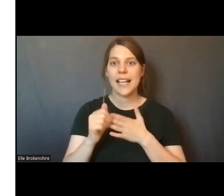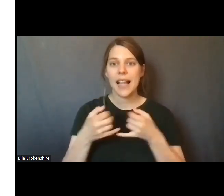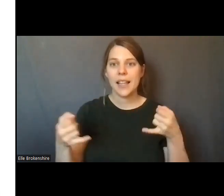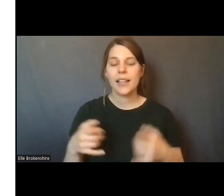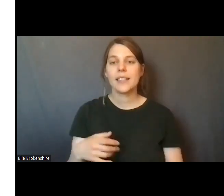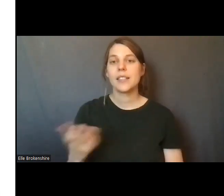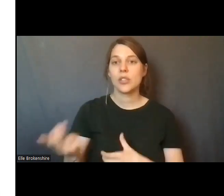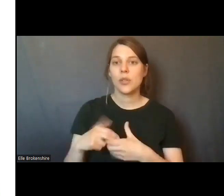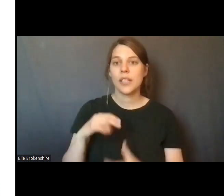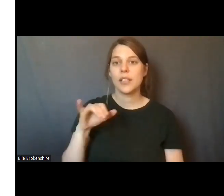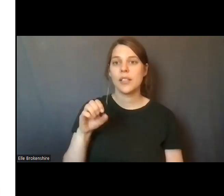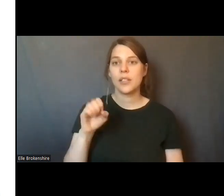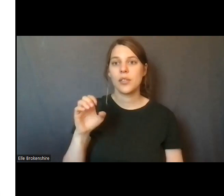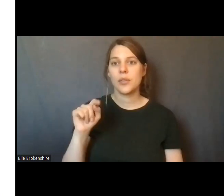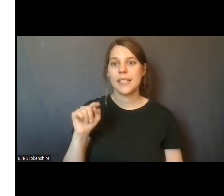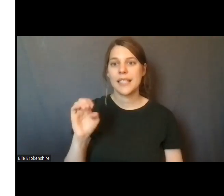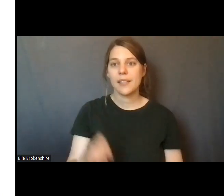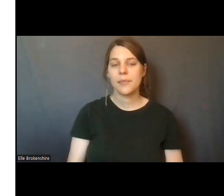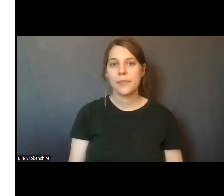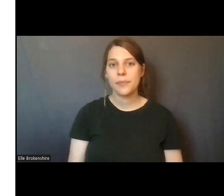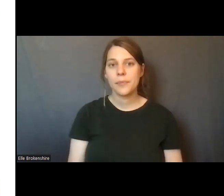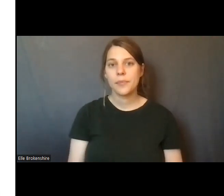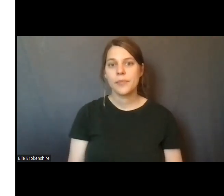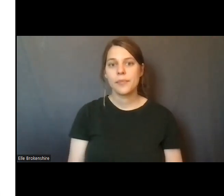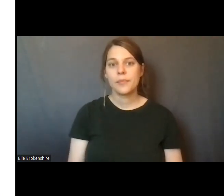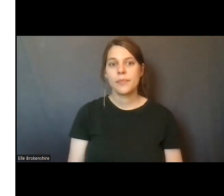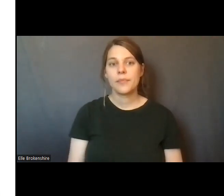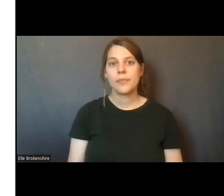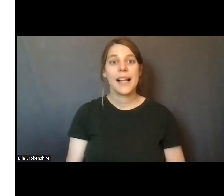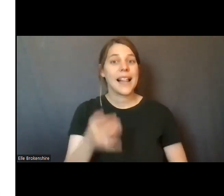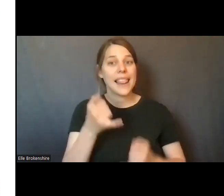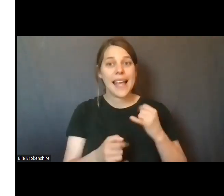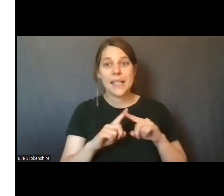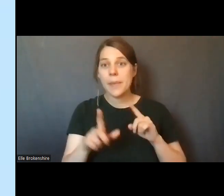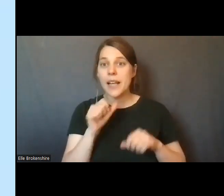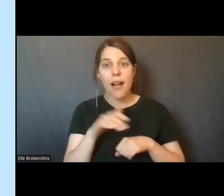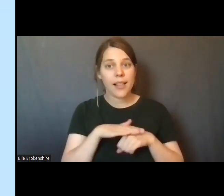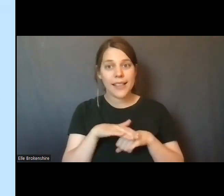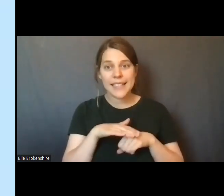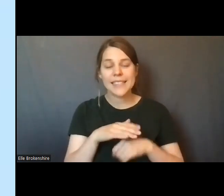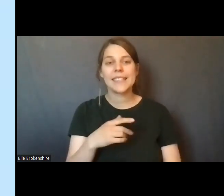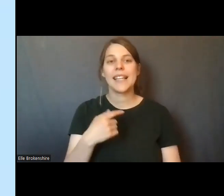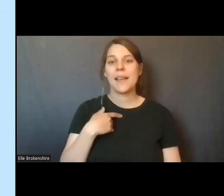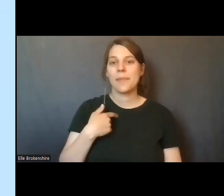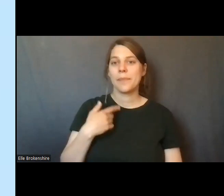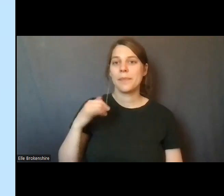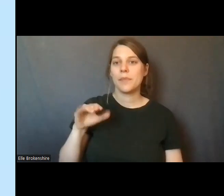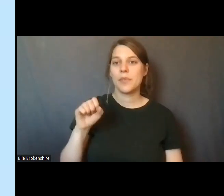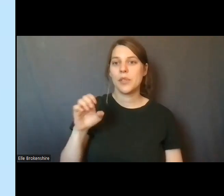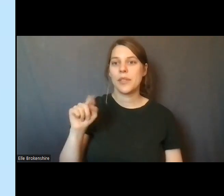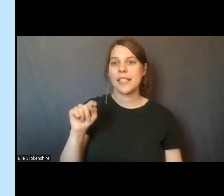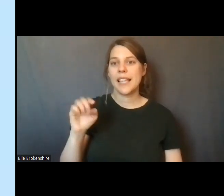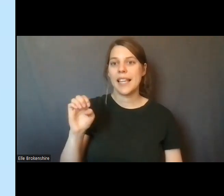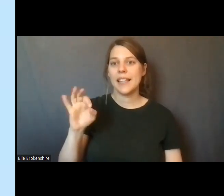will be Josette Fitzgibbons. So last but not least, I'm Josette Fitzgibbons. I'm the